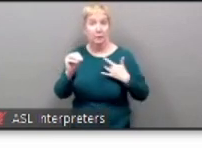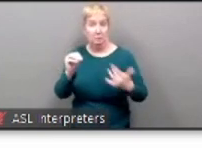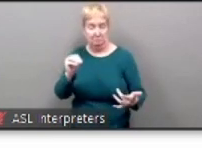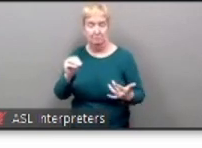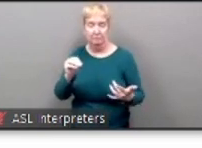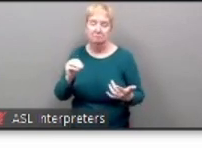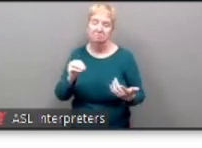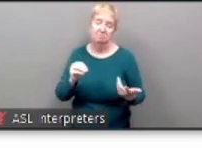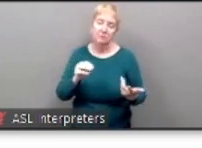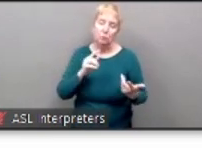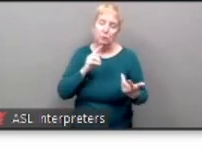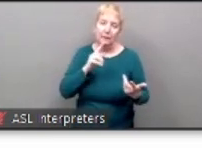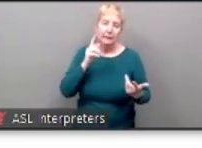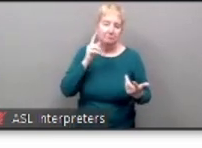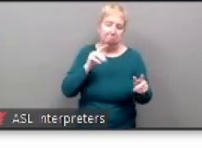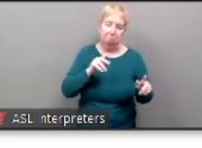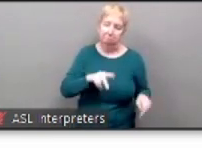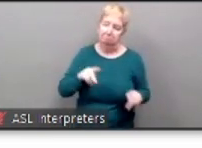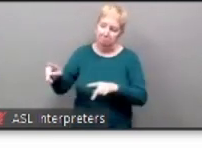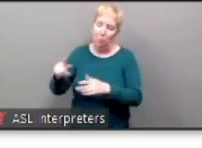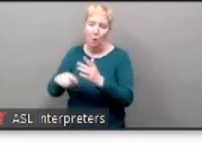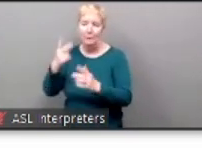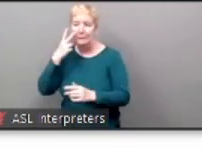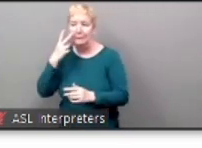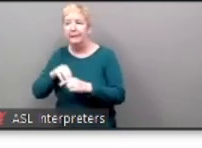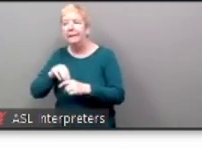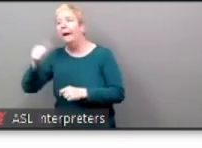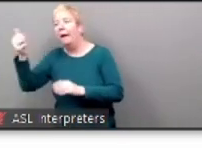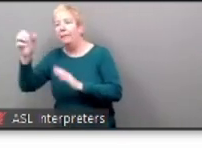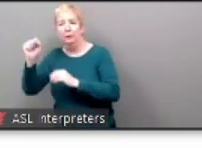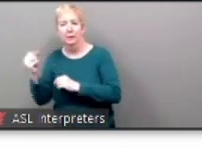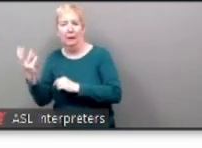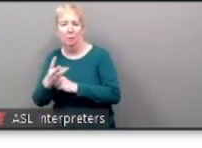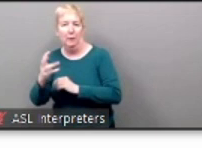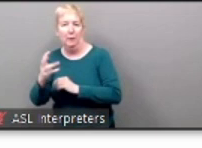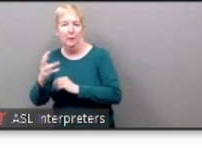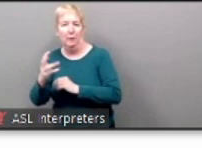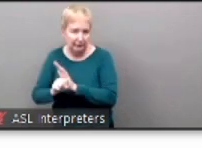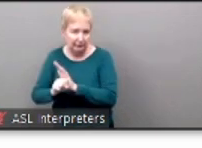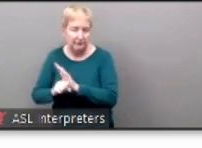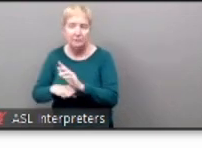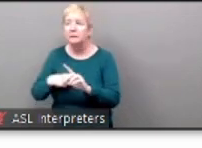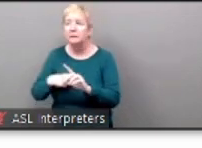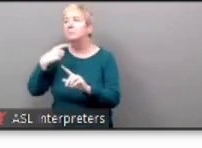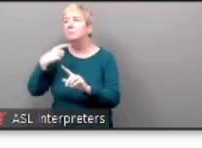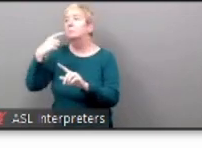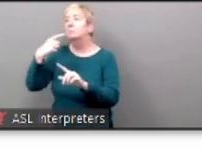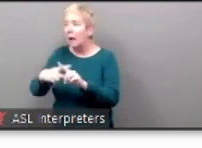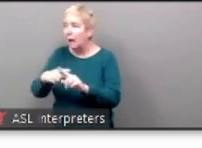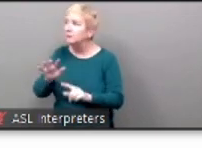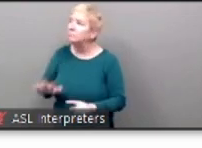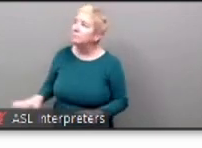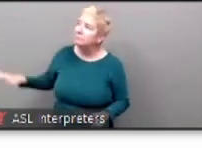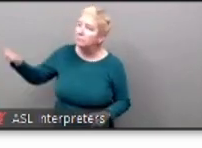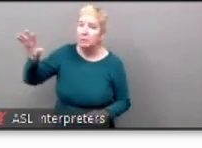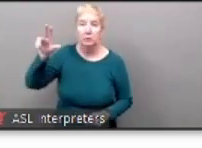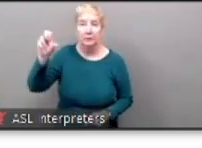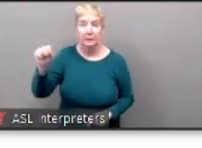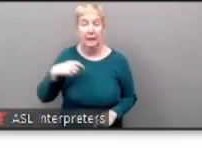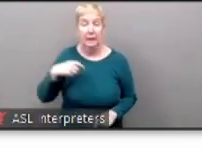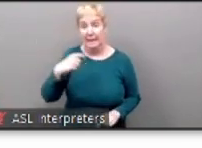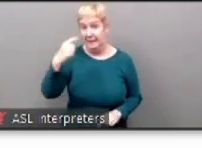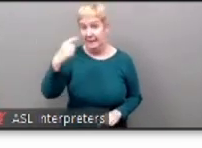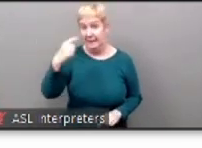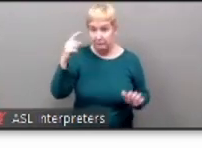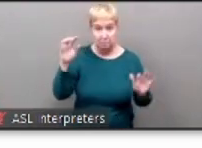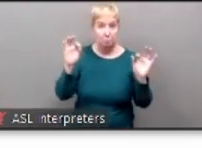closely reflect what we've seen in the Southwest and also what we've seen in the country. And I think the main point, though,